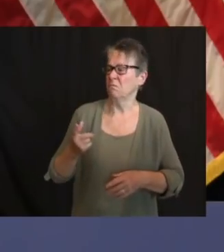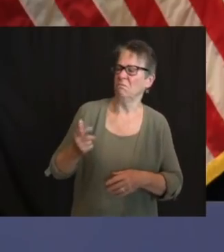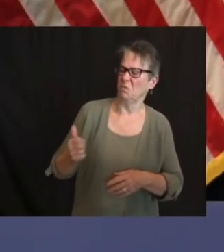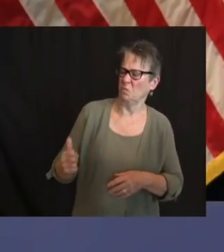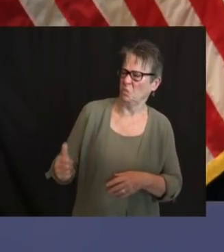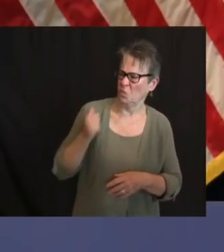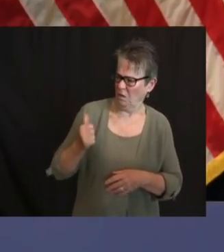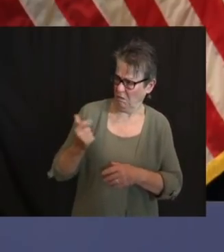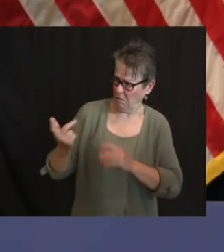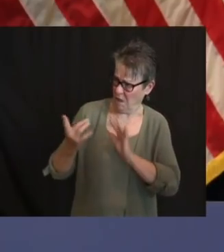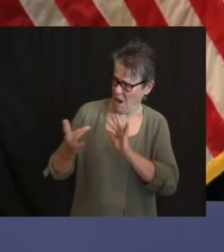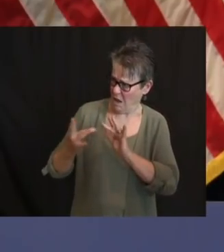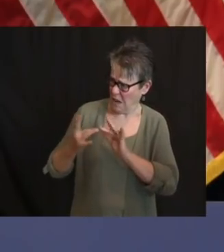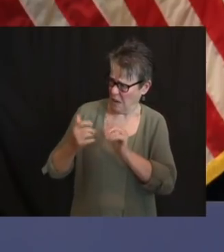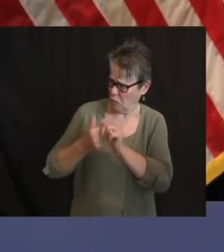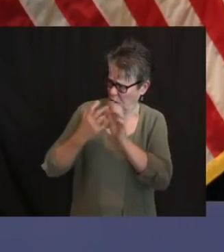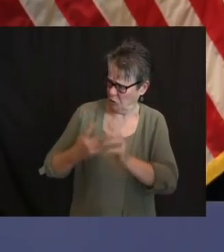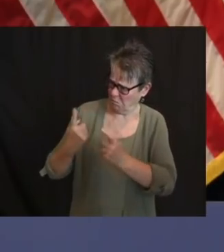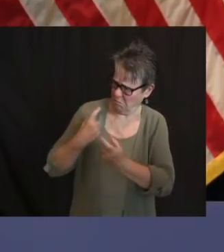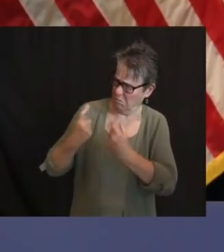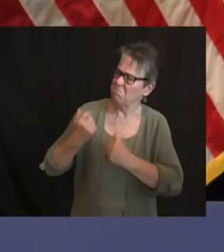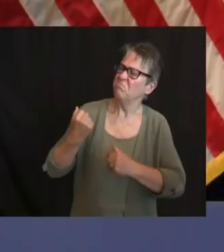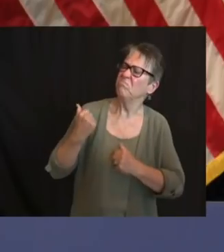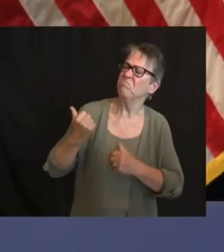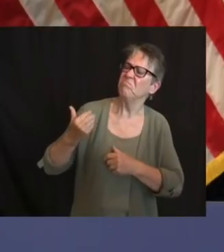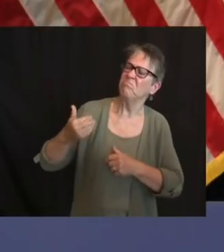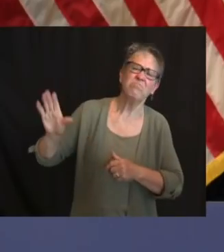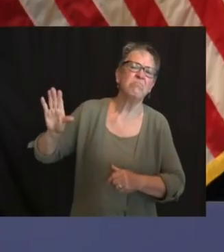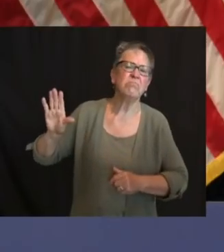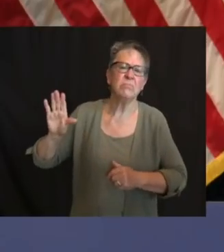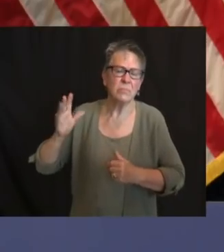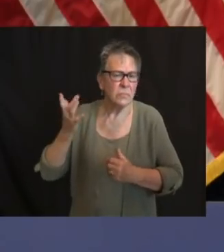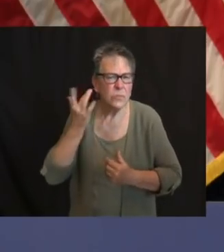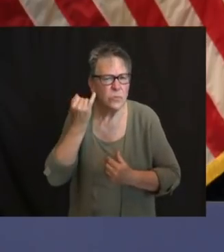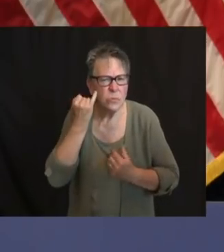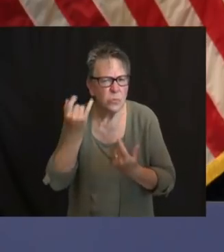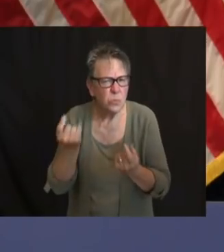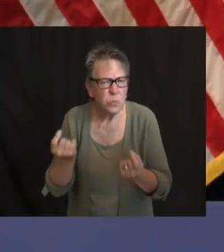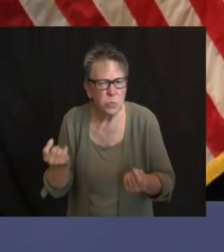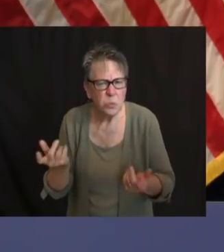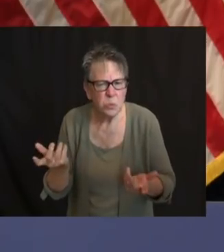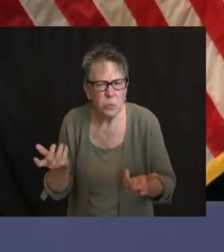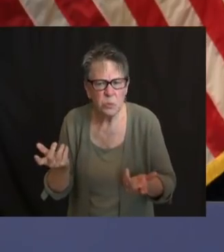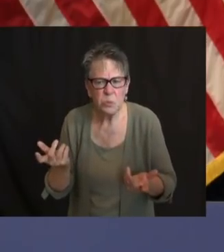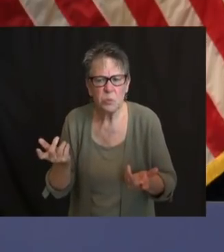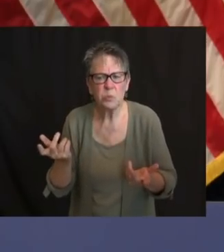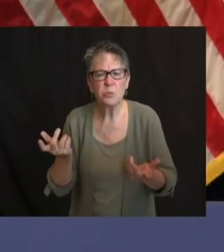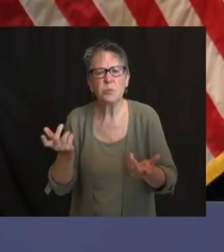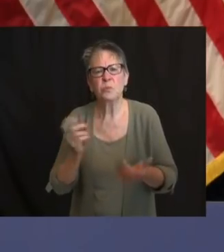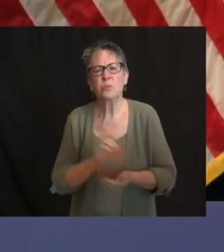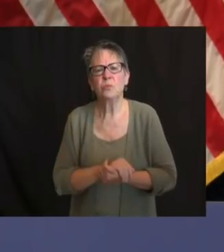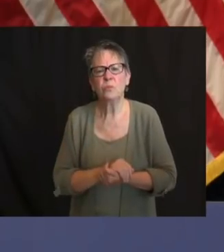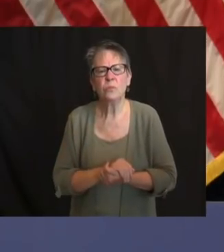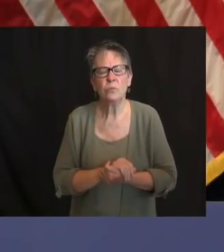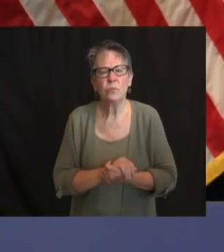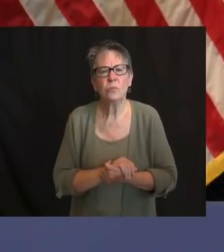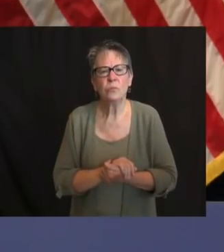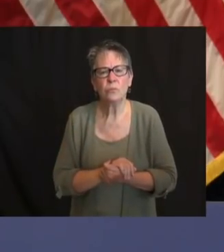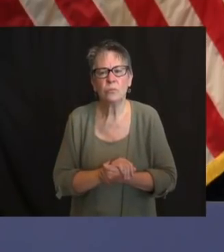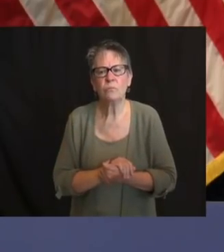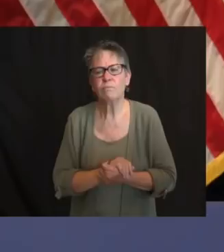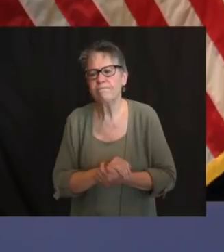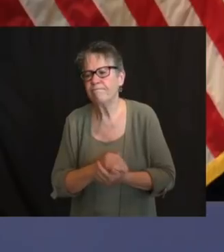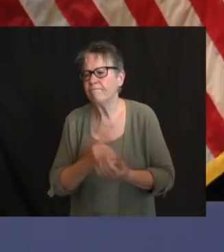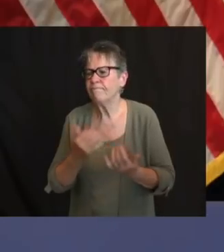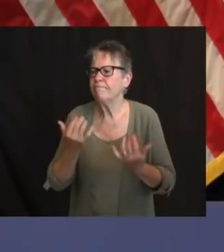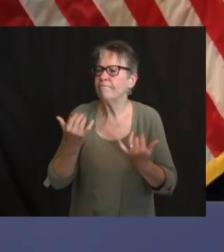potential cases and people who've had contact with those potential positive cases? If I understood the last question, we're not using those. So it was